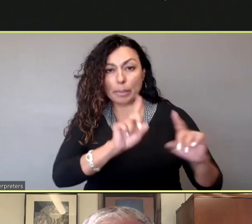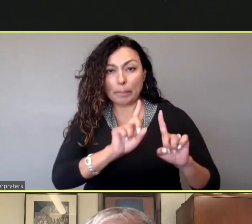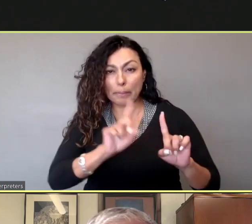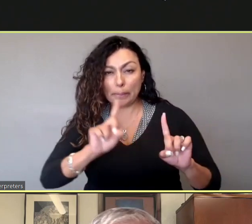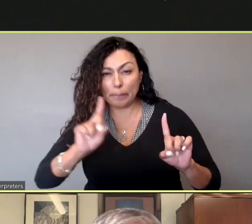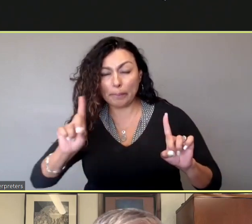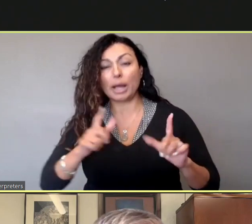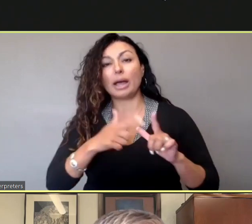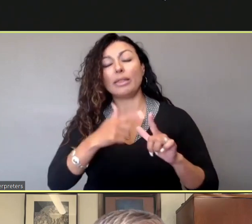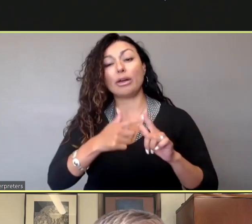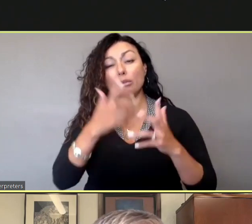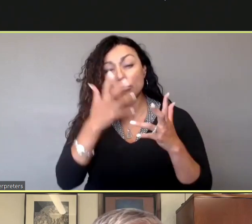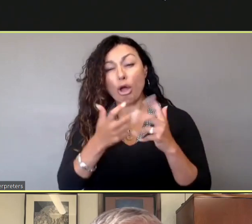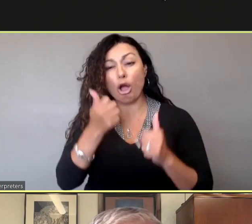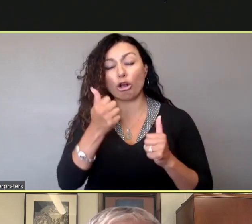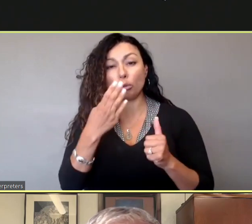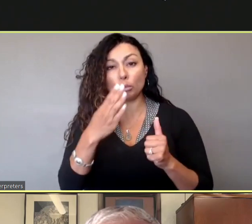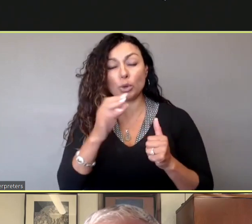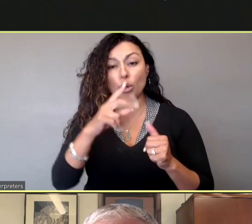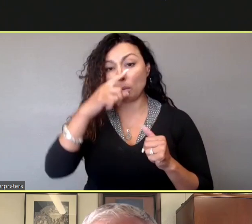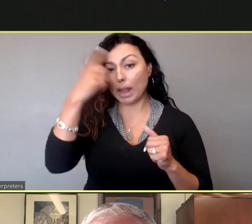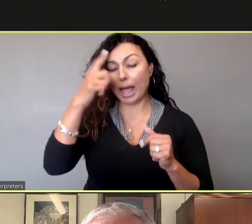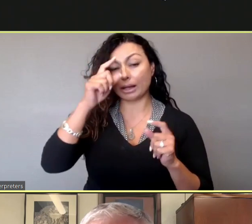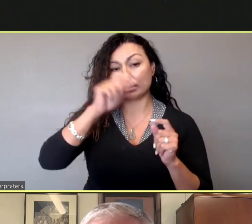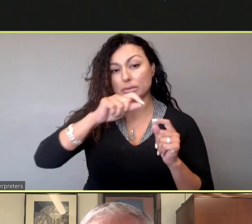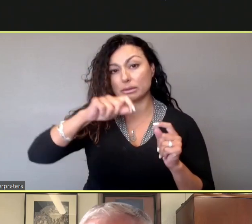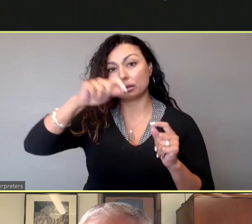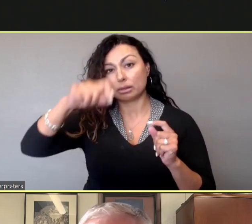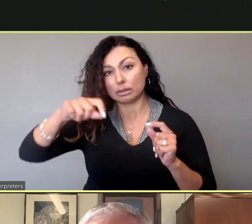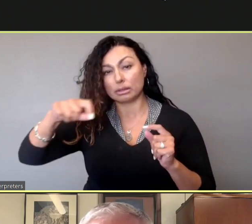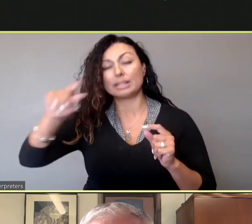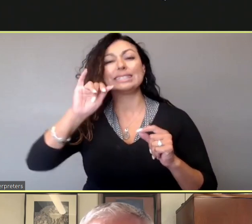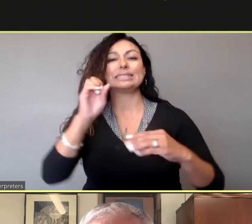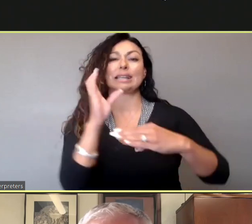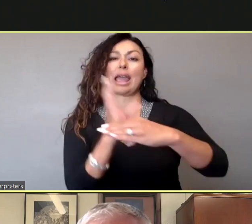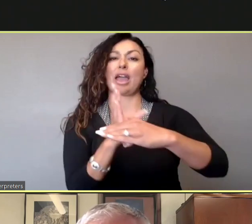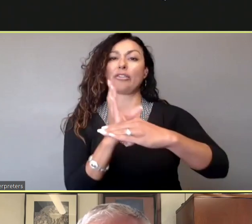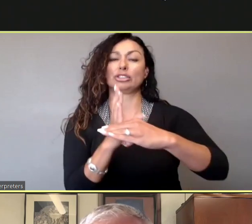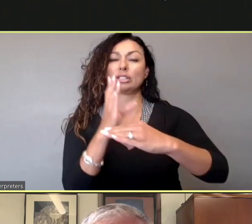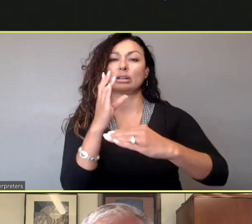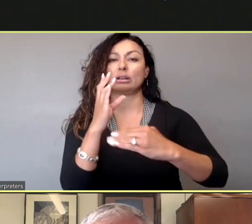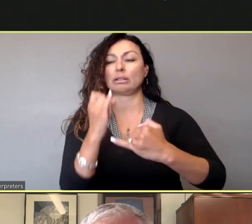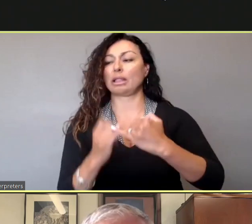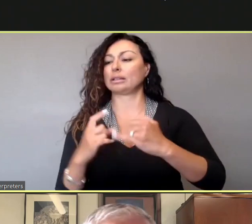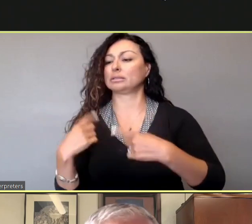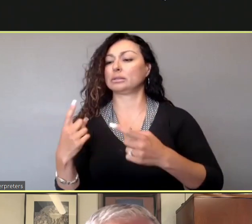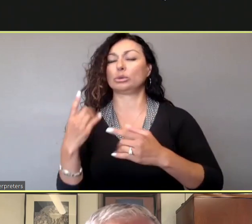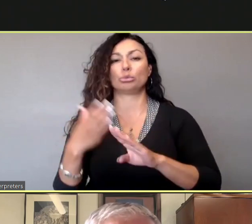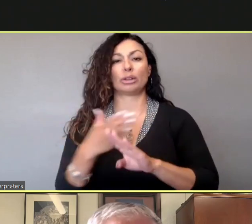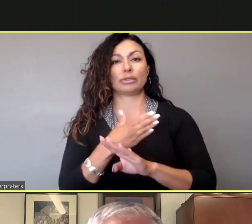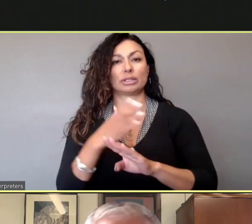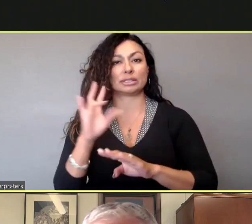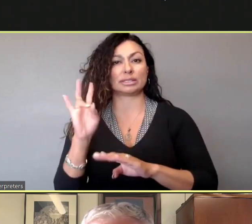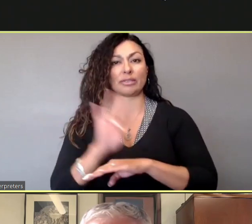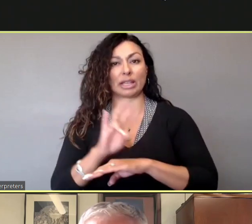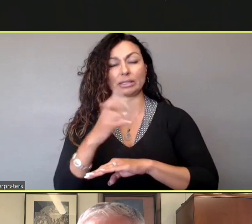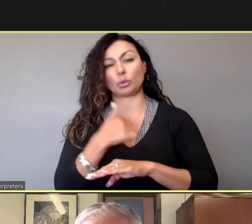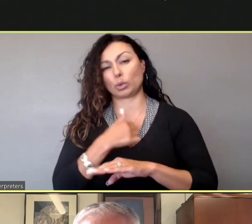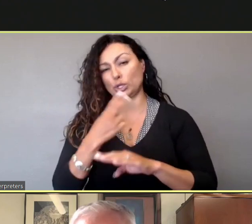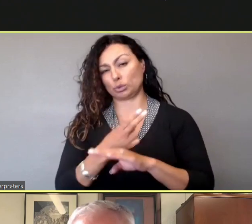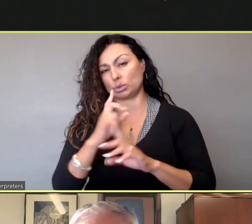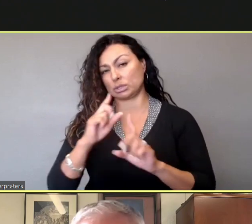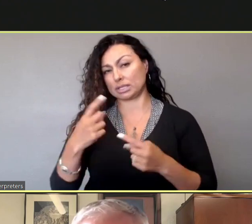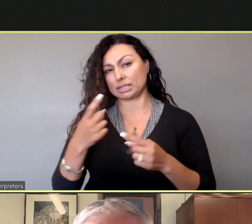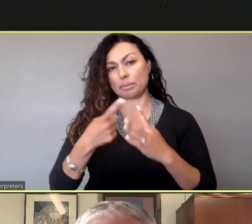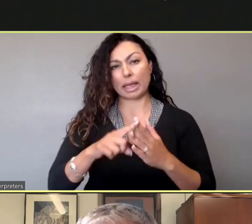the darker blue or black dotted line is the average over the previous 7 days, which we use and have used since the beginning of the